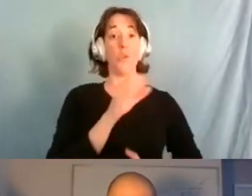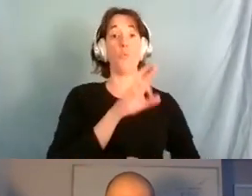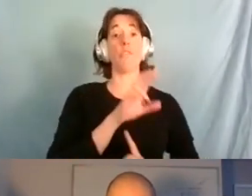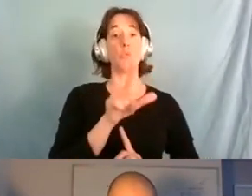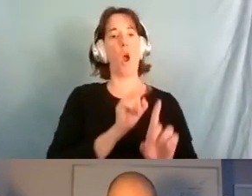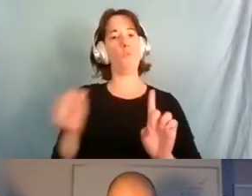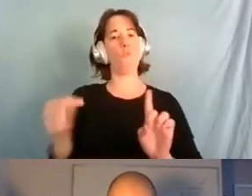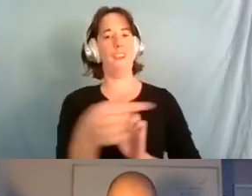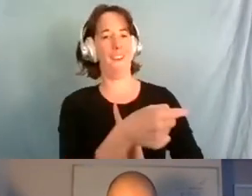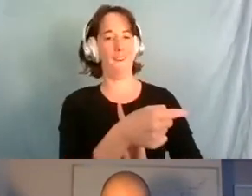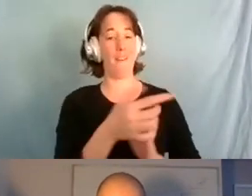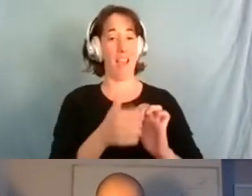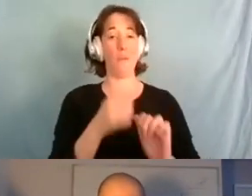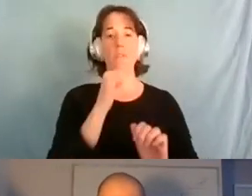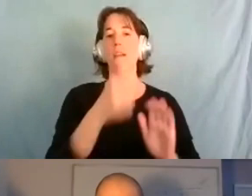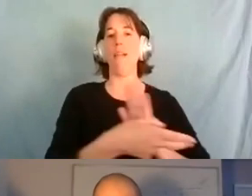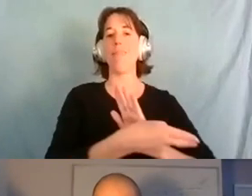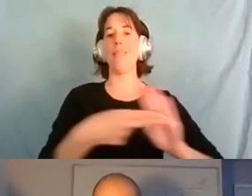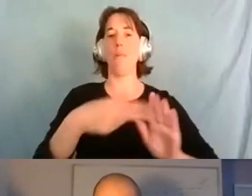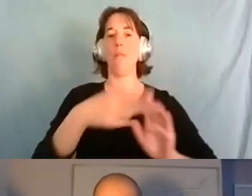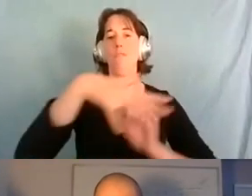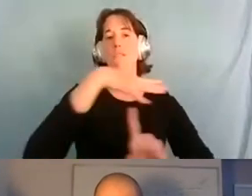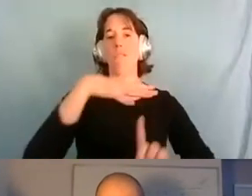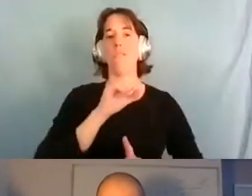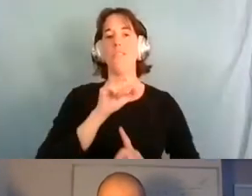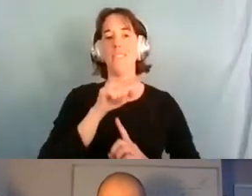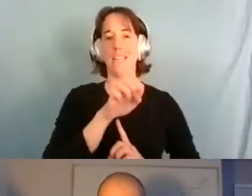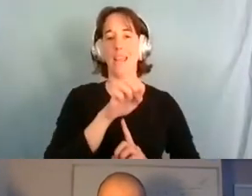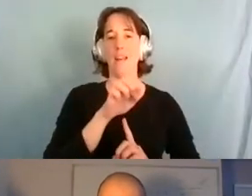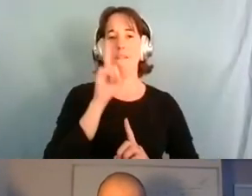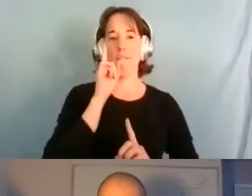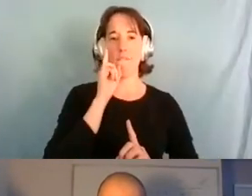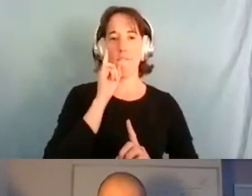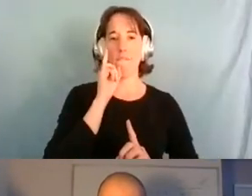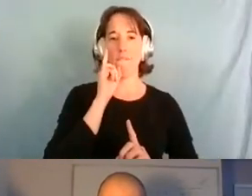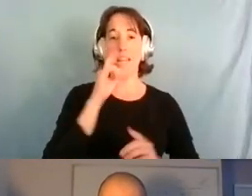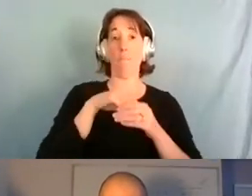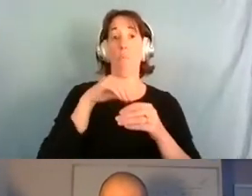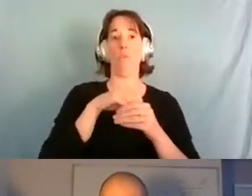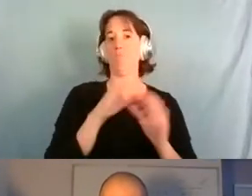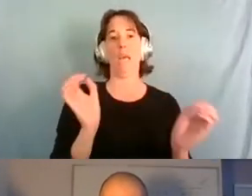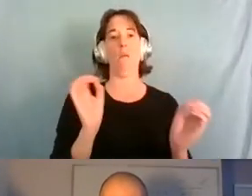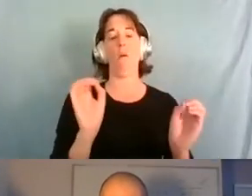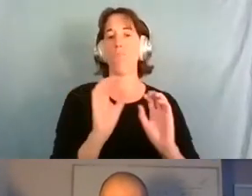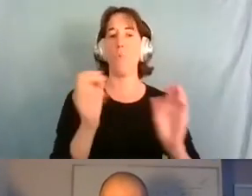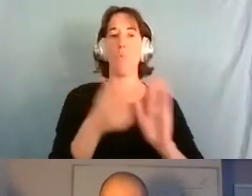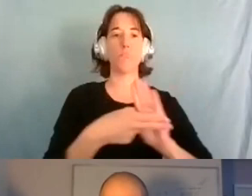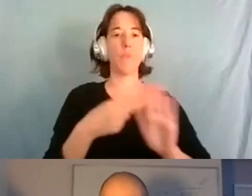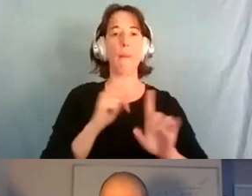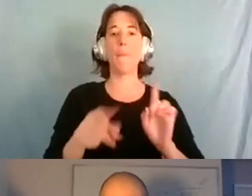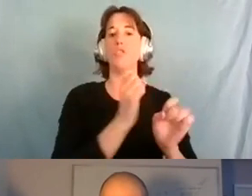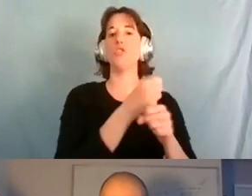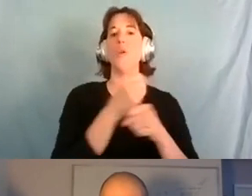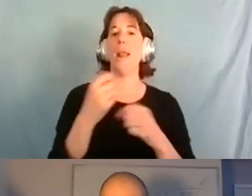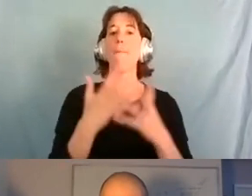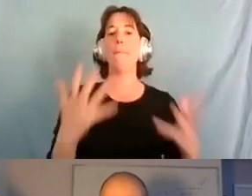labeling the state, these state inputs at all, but just generating a bunch of them by having the AI play